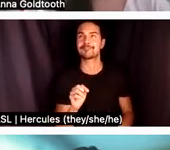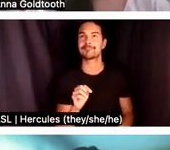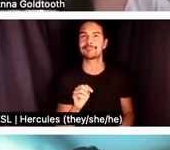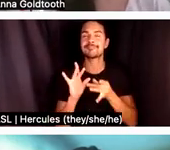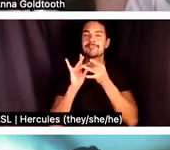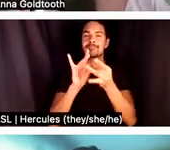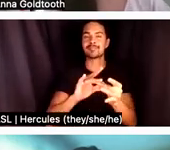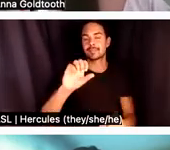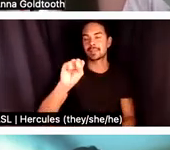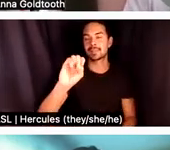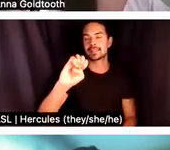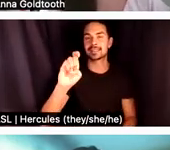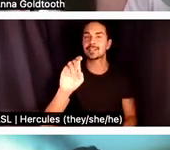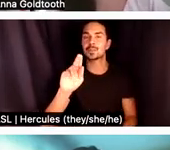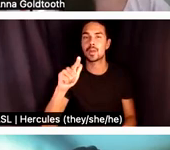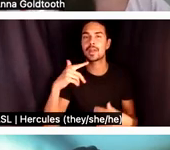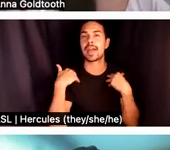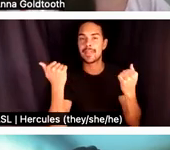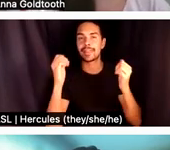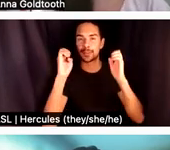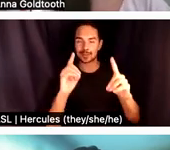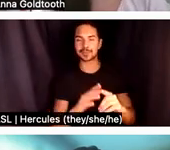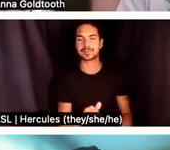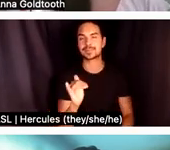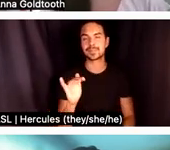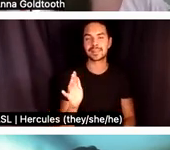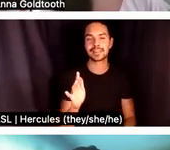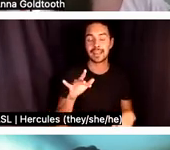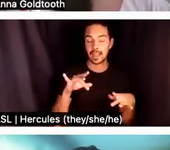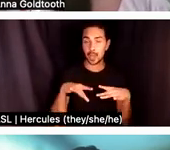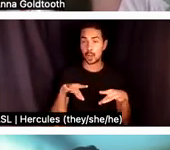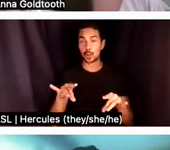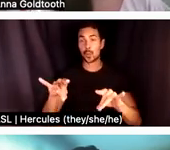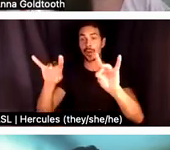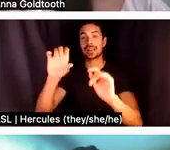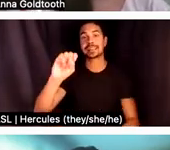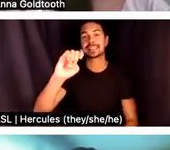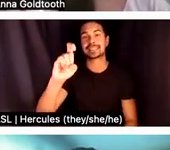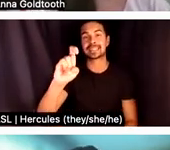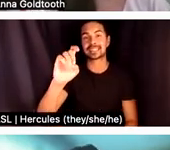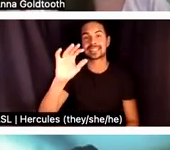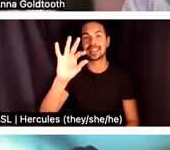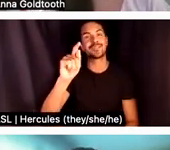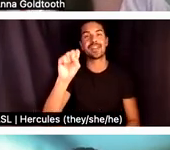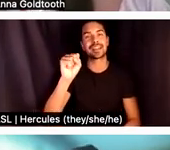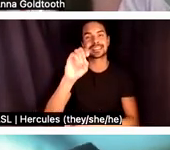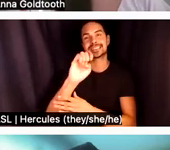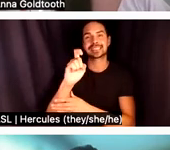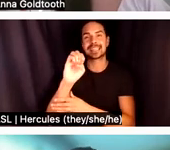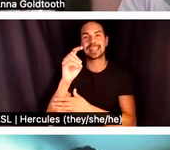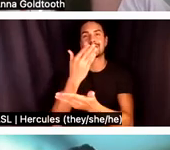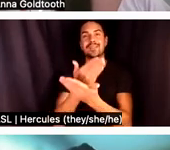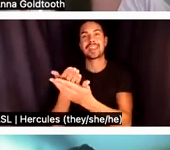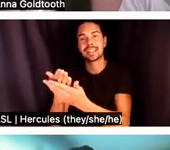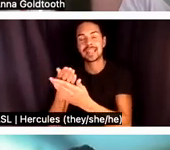to sexual health education, but it was like acquiring sex ed facts is the easy part. Working through the trauma to